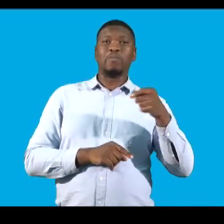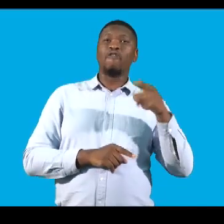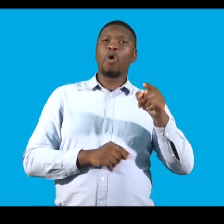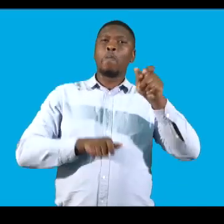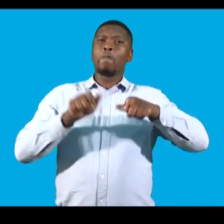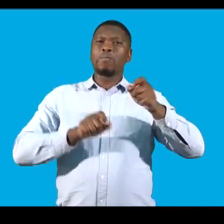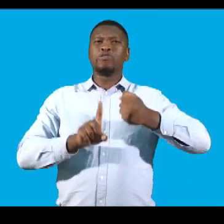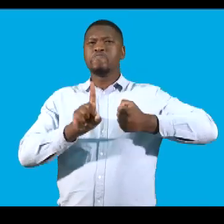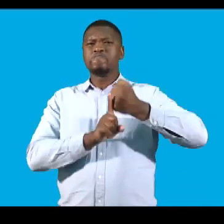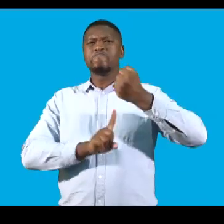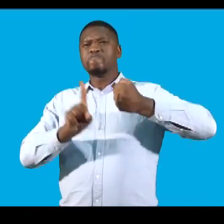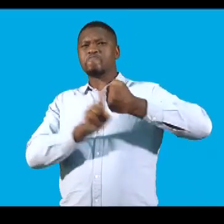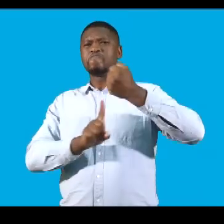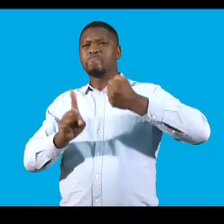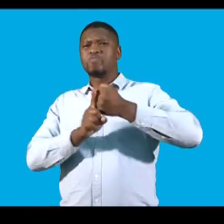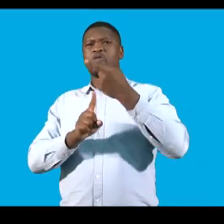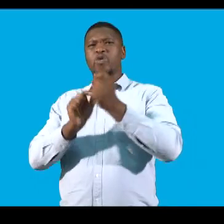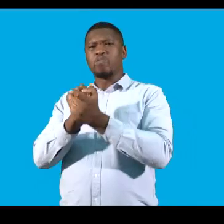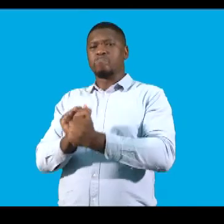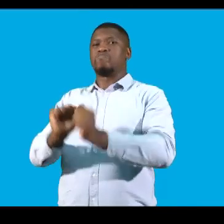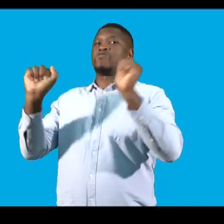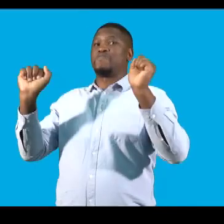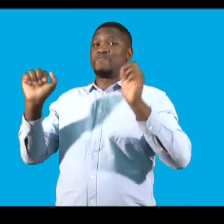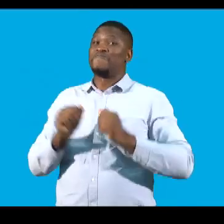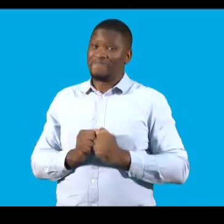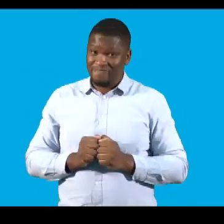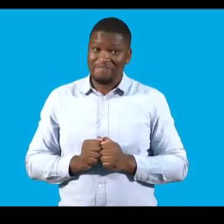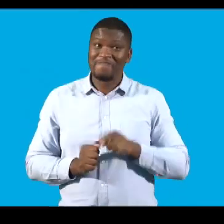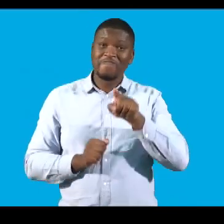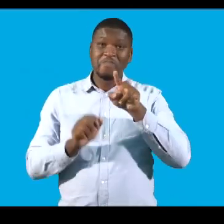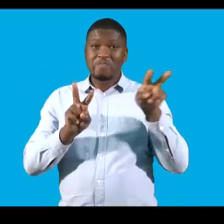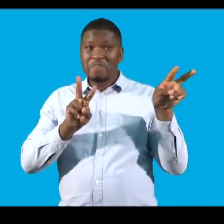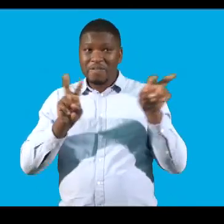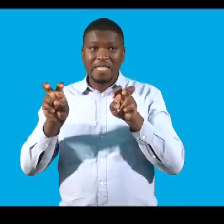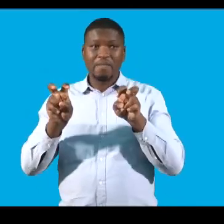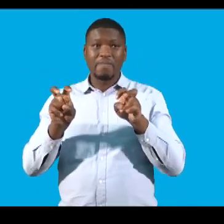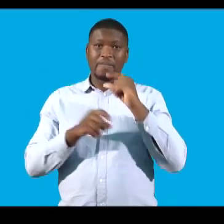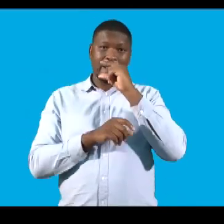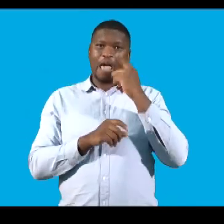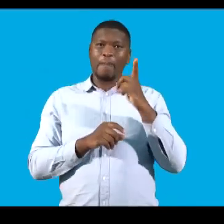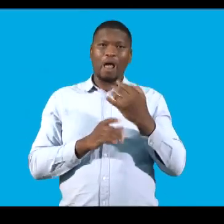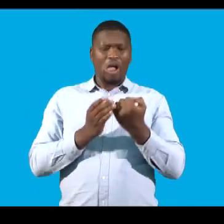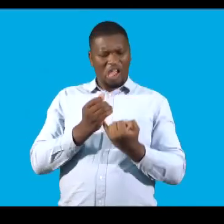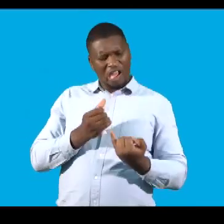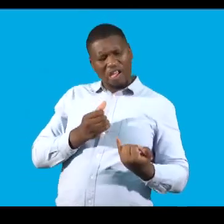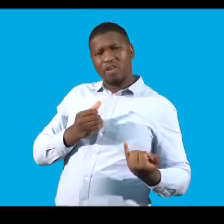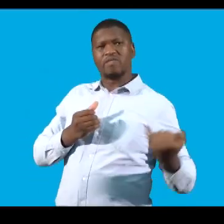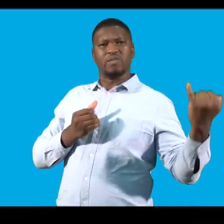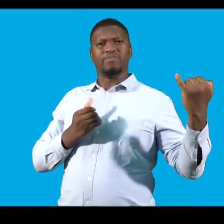who fight for freedom are the true heroes, not those who are exiled. The theme of the poem is one of